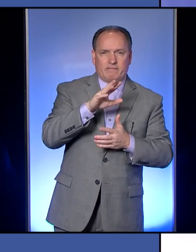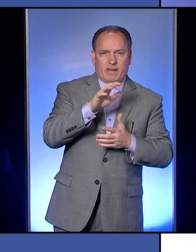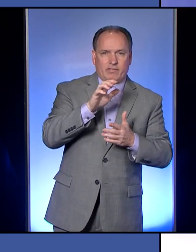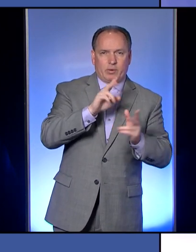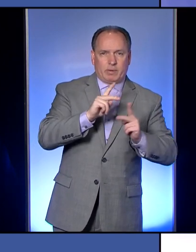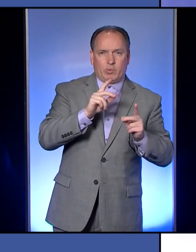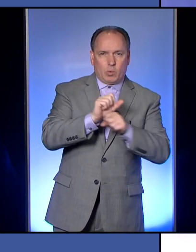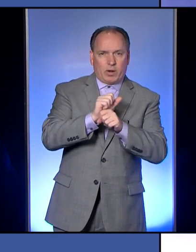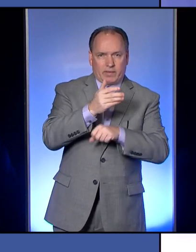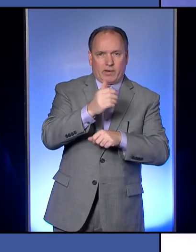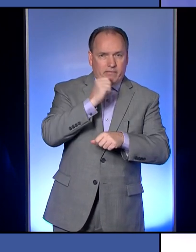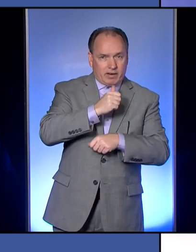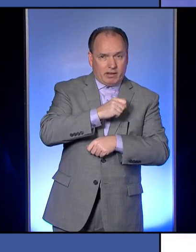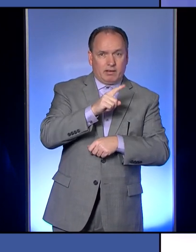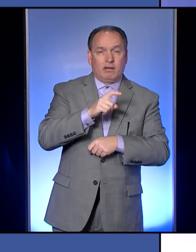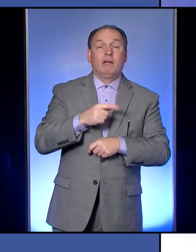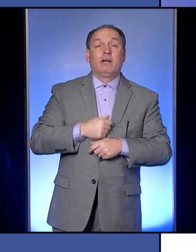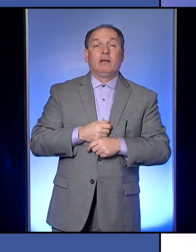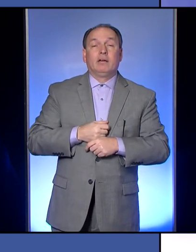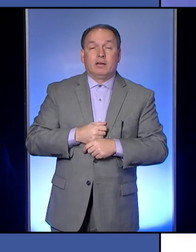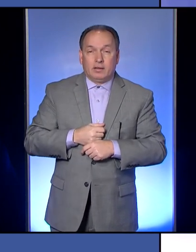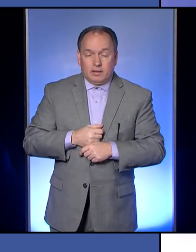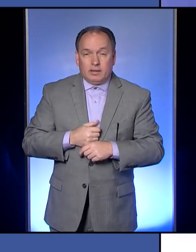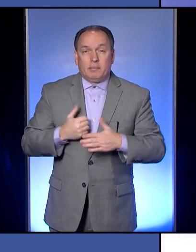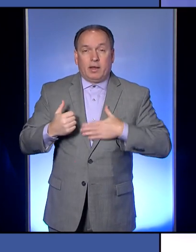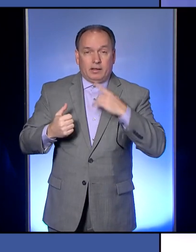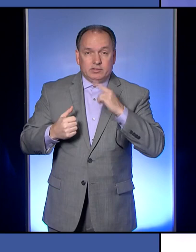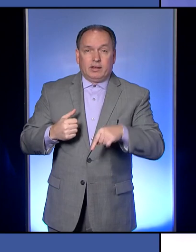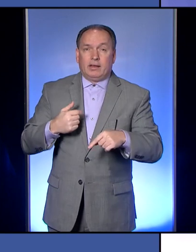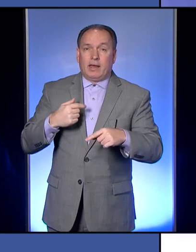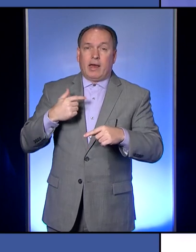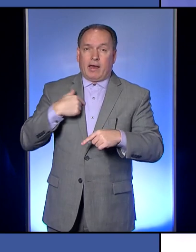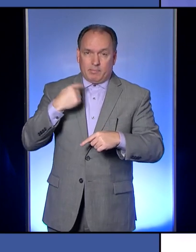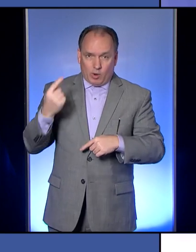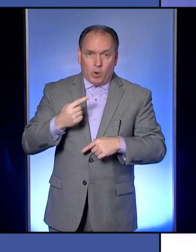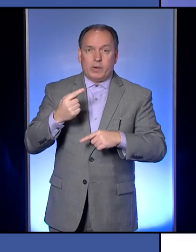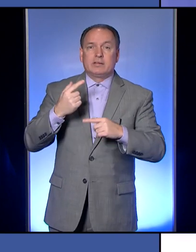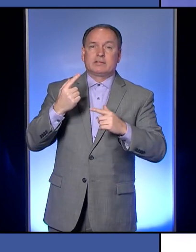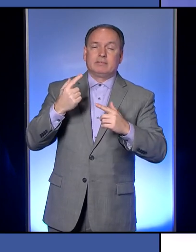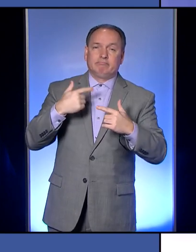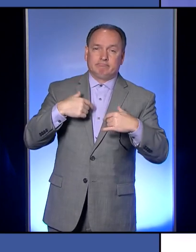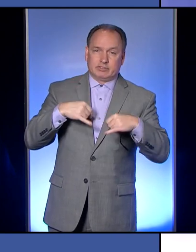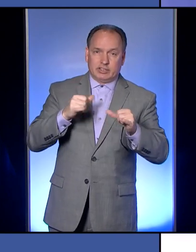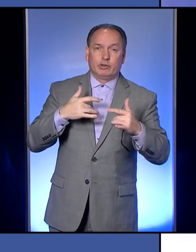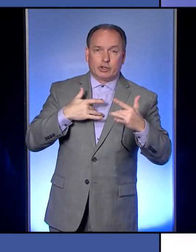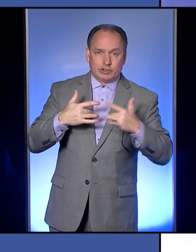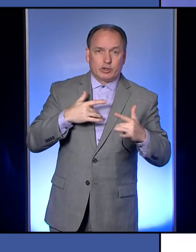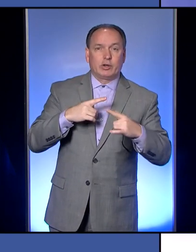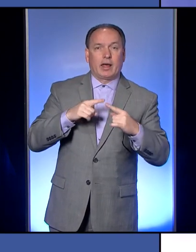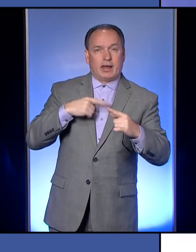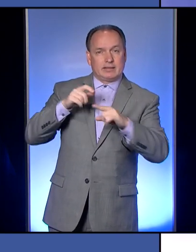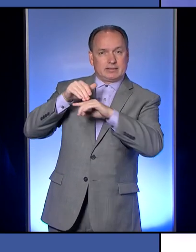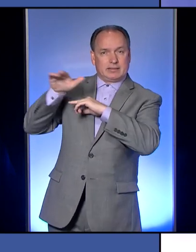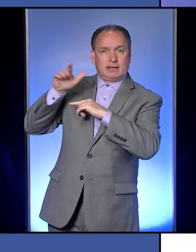many people together, I am concerned. And as I've mentioned before, I did send a letter to the governor, copied the